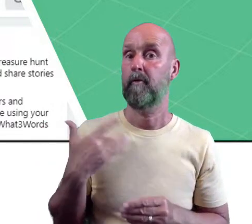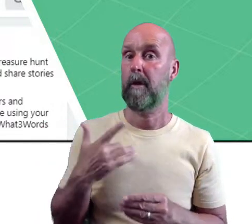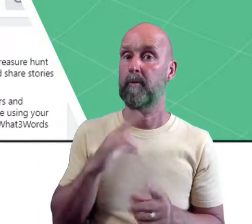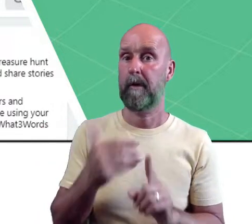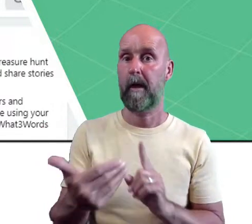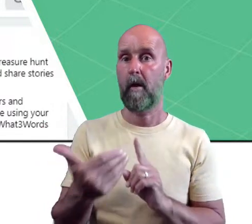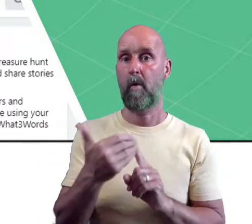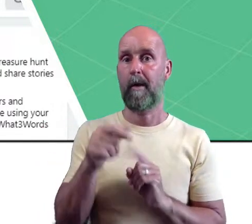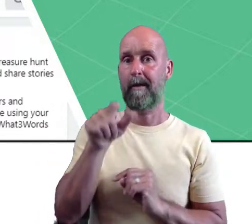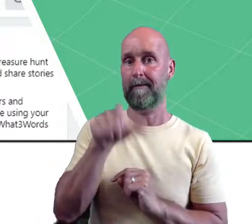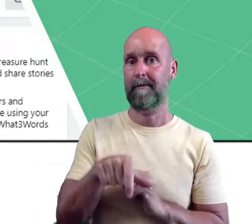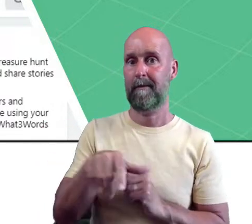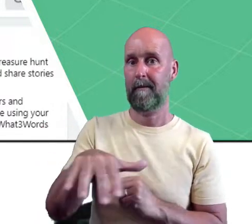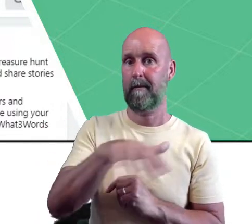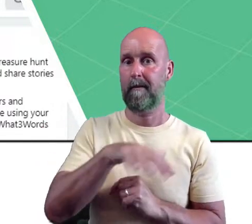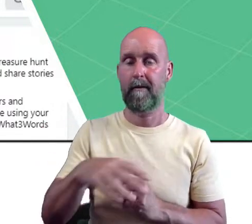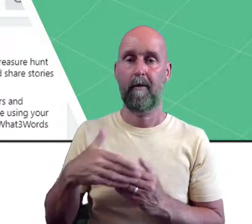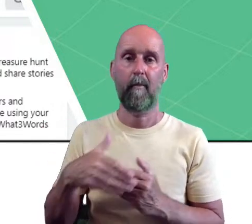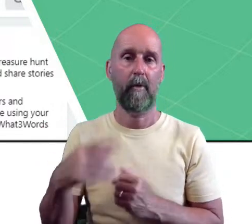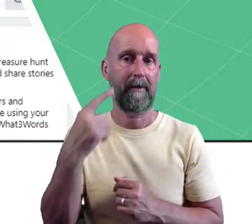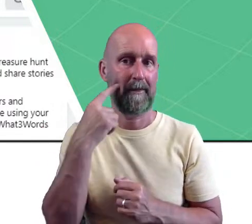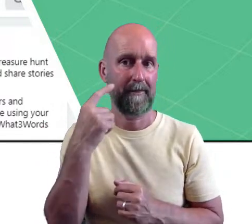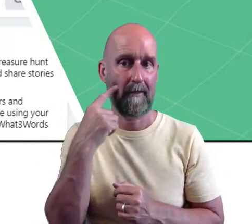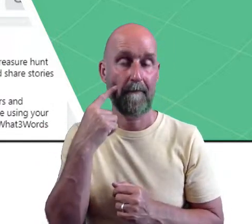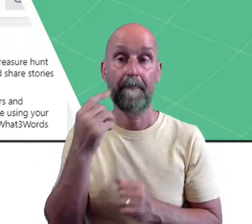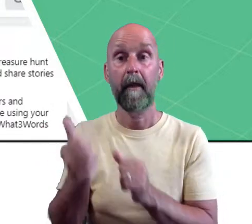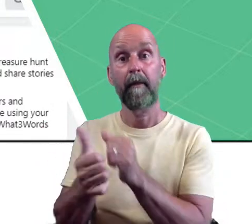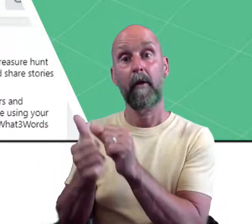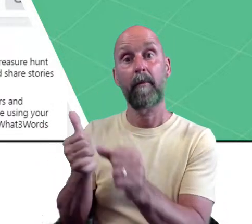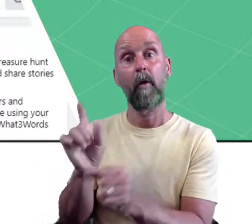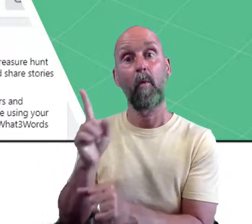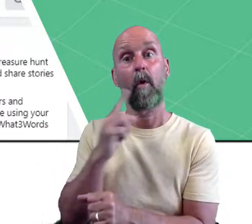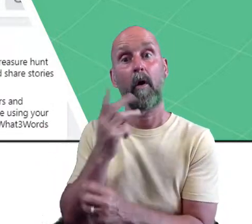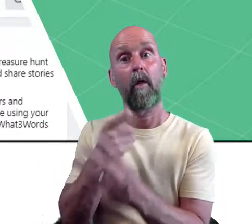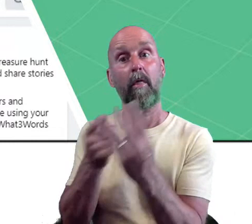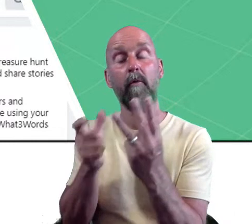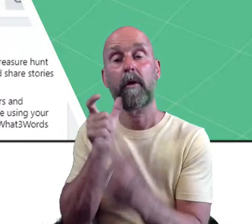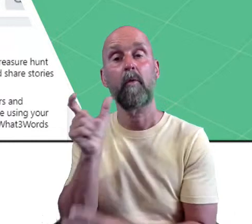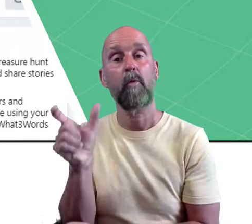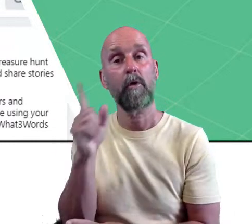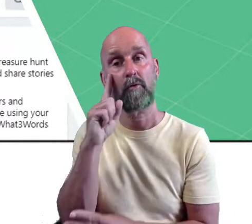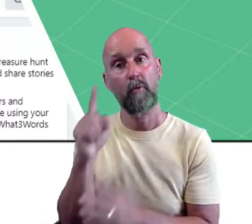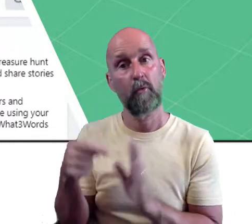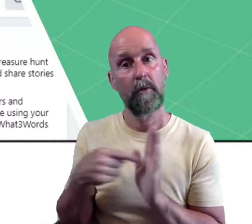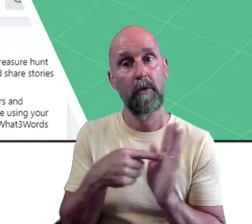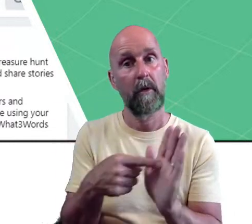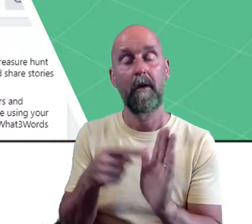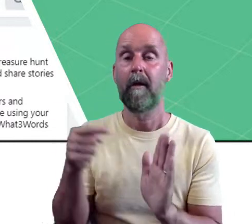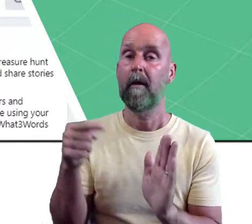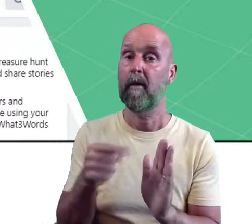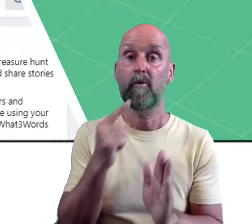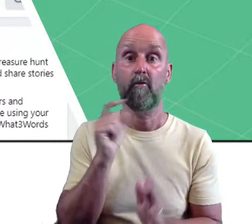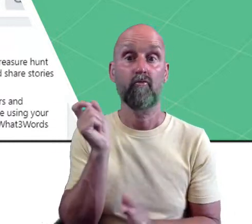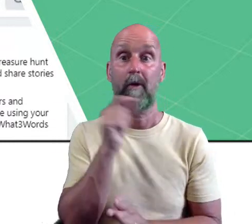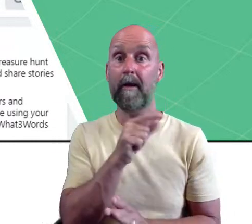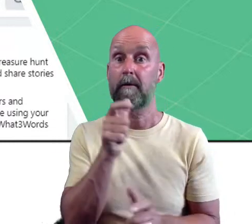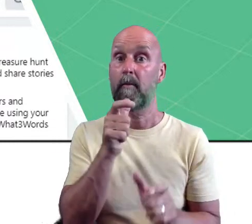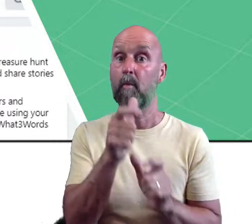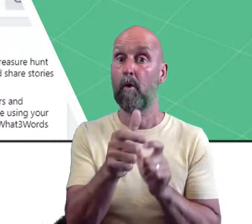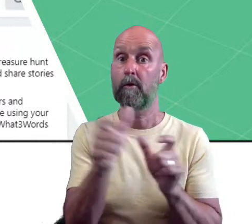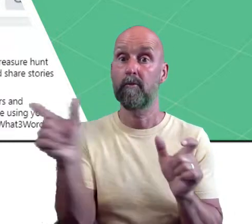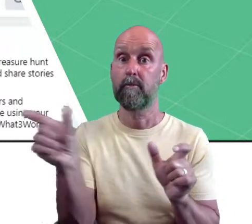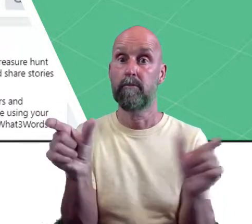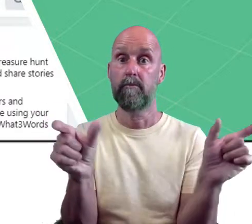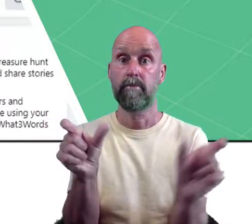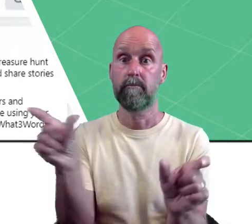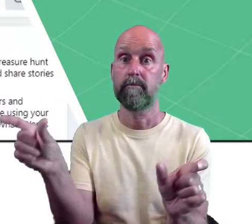easily. And as a company, What 3 Words have been really keen to sort of portray the idea that, these are just random, meaningless combinations of words.